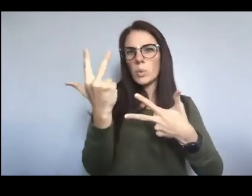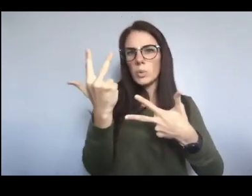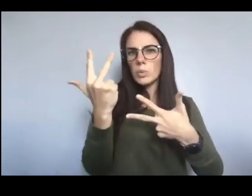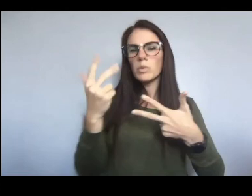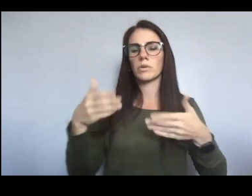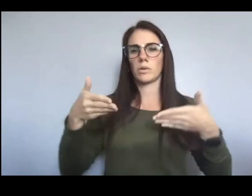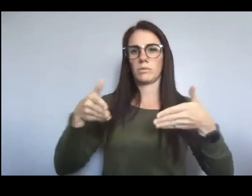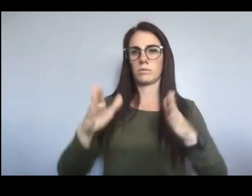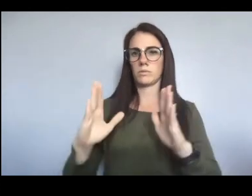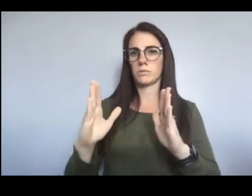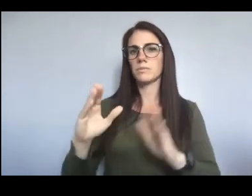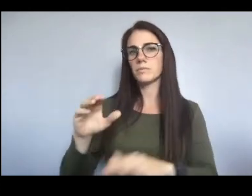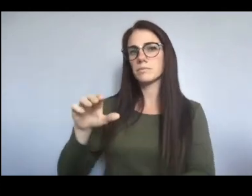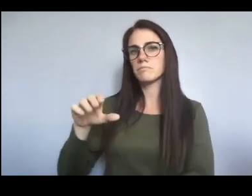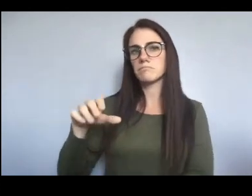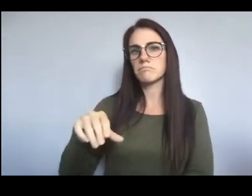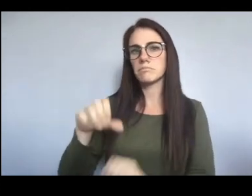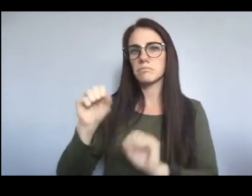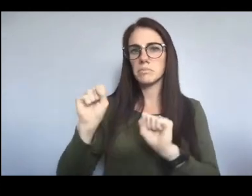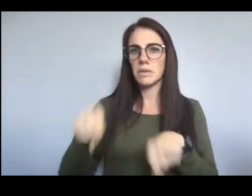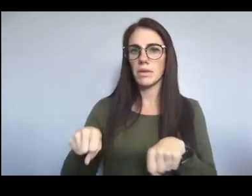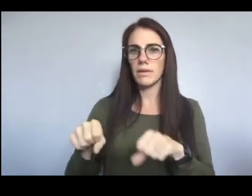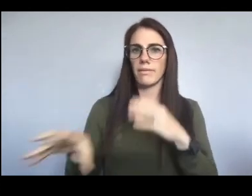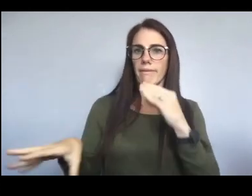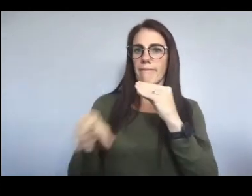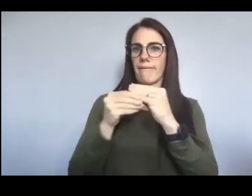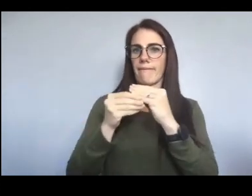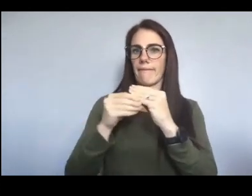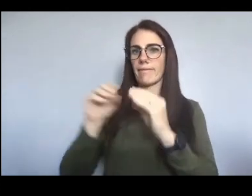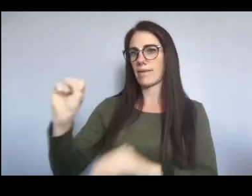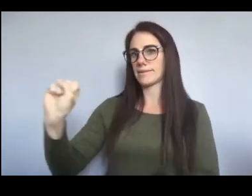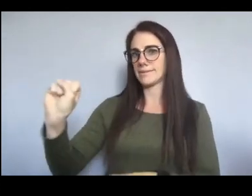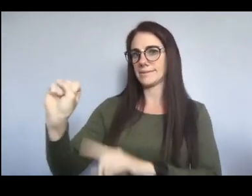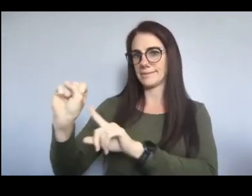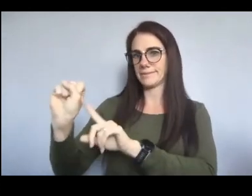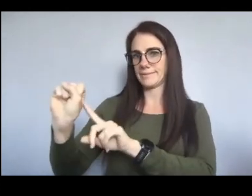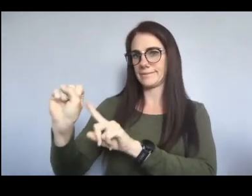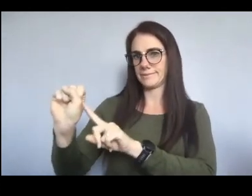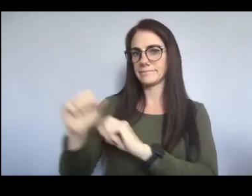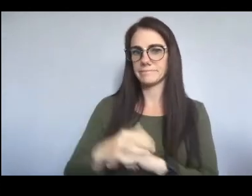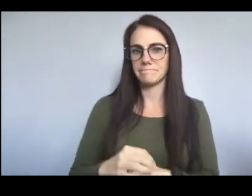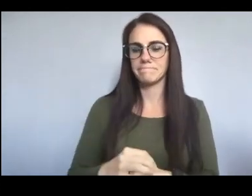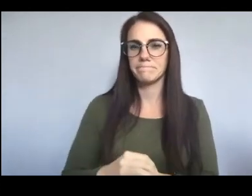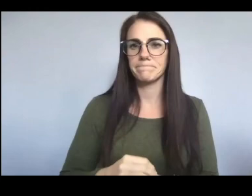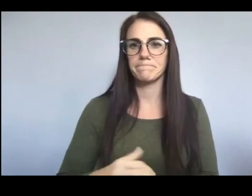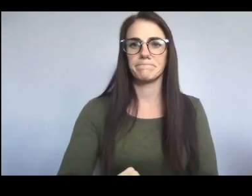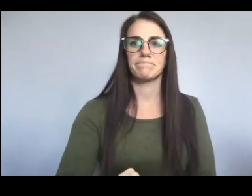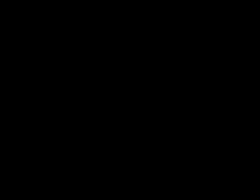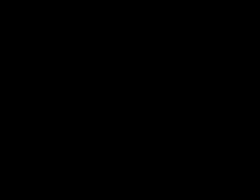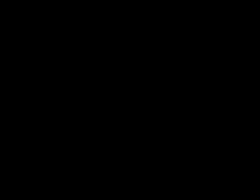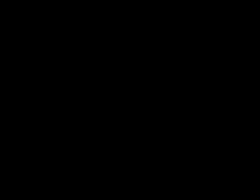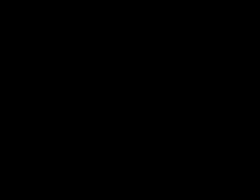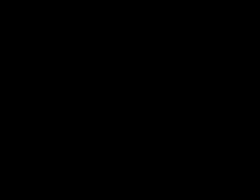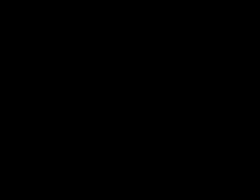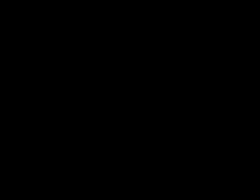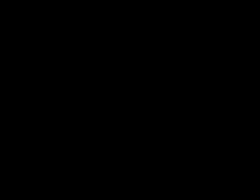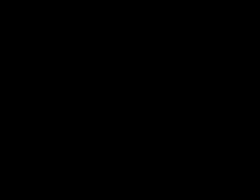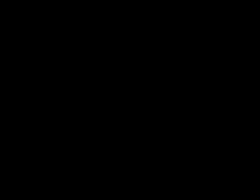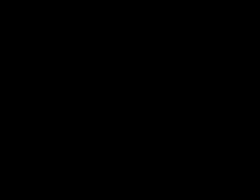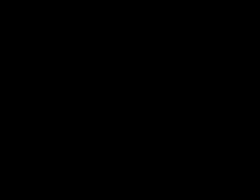So those are the 3 ways to pluralize and add that S in ASL 1.